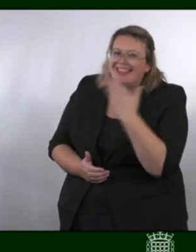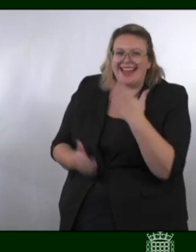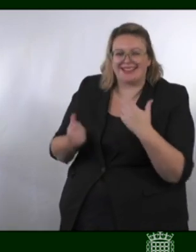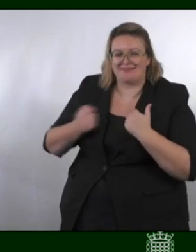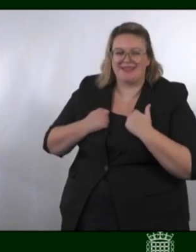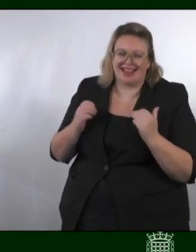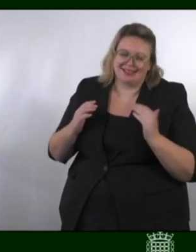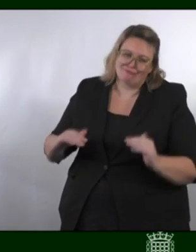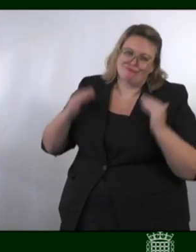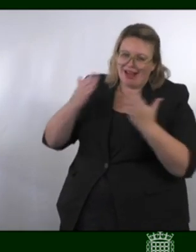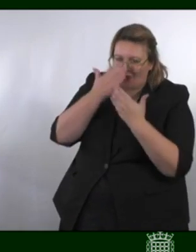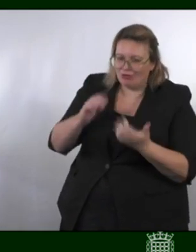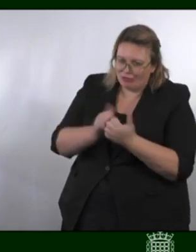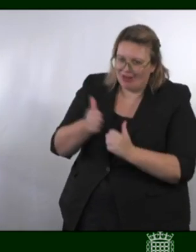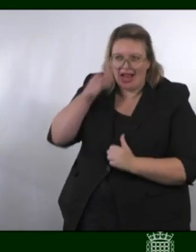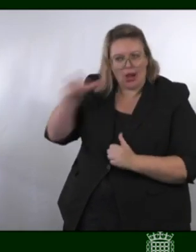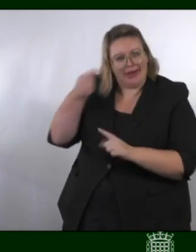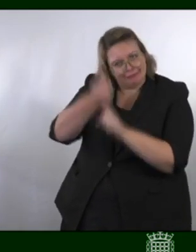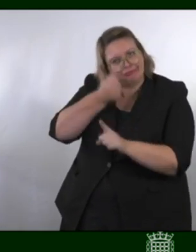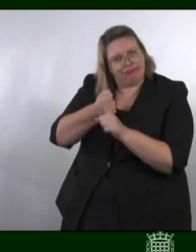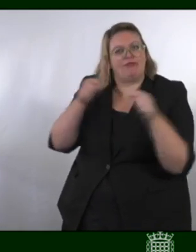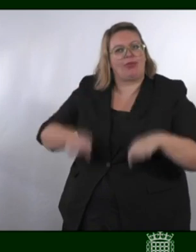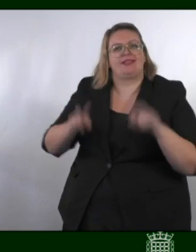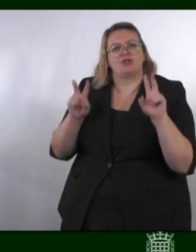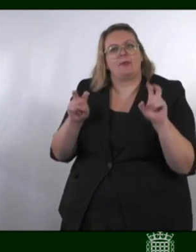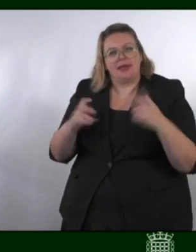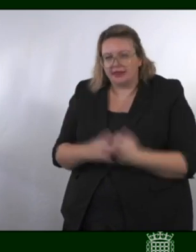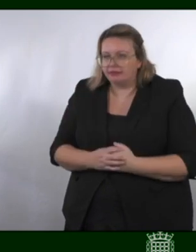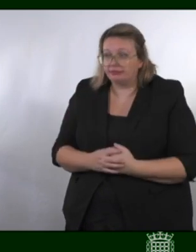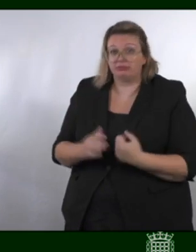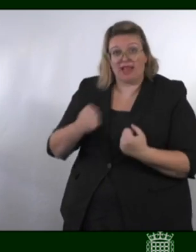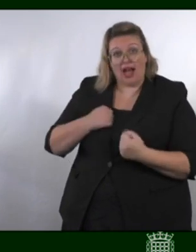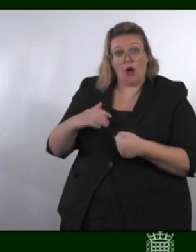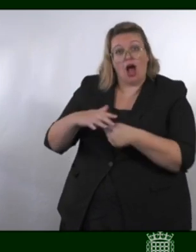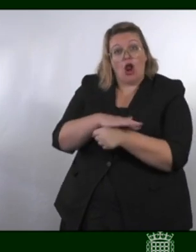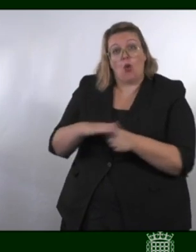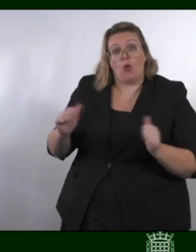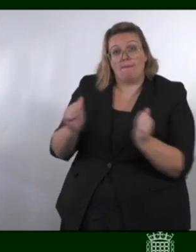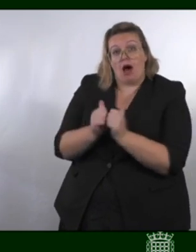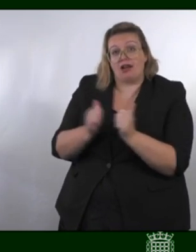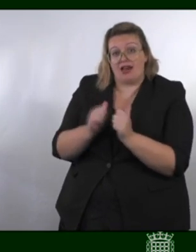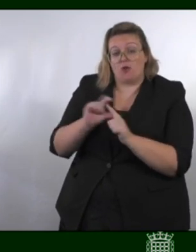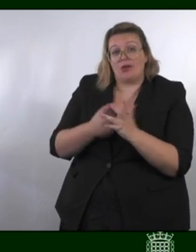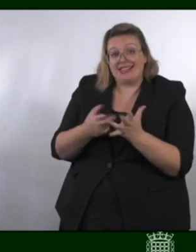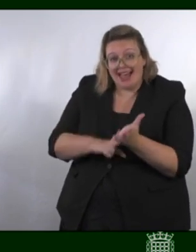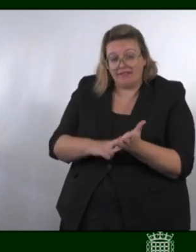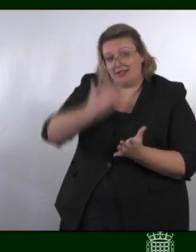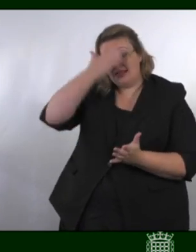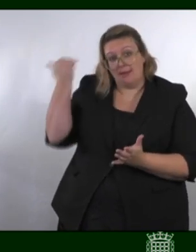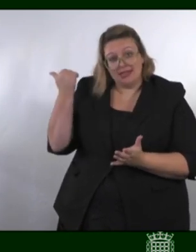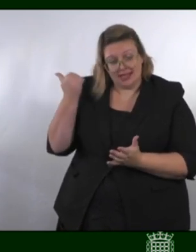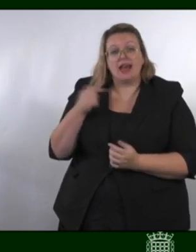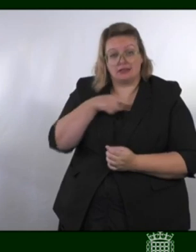for everything he does to lobby for that, and I can tell him that our local delivery partner in Devon and Somerset has